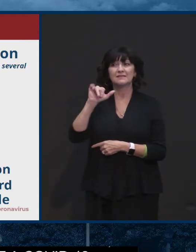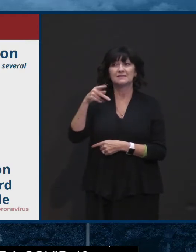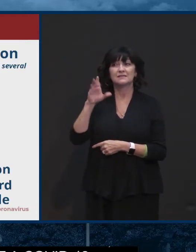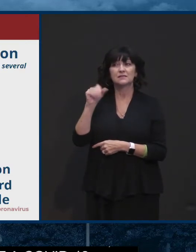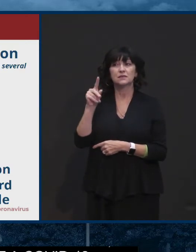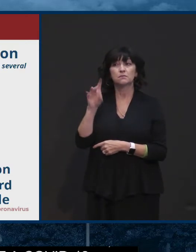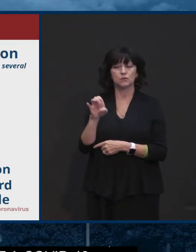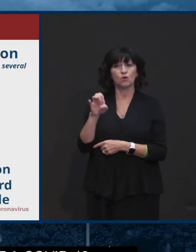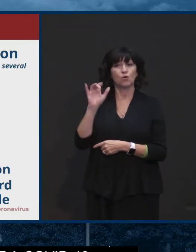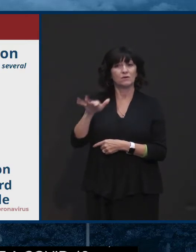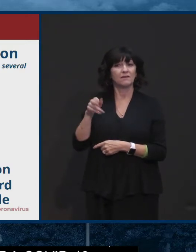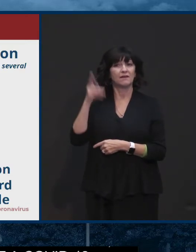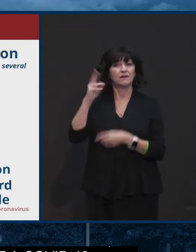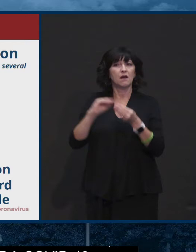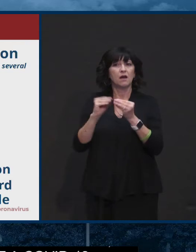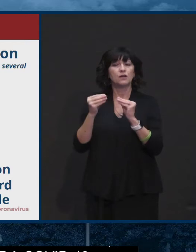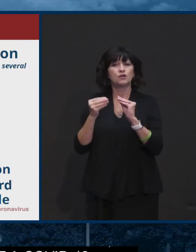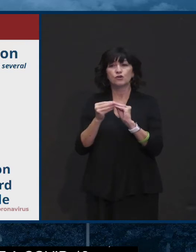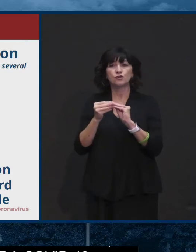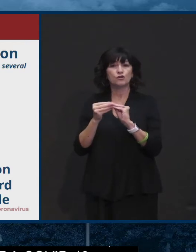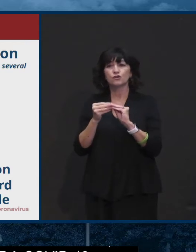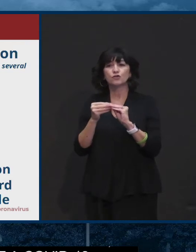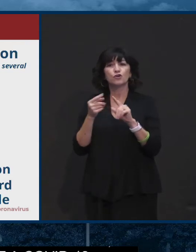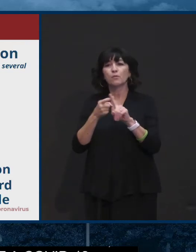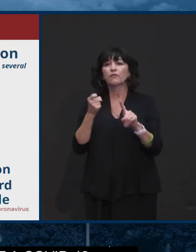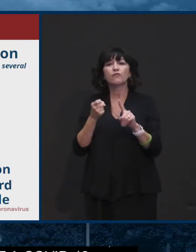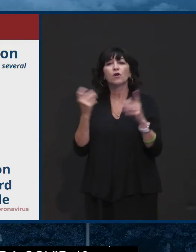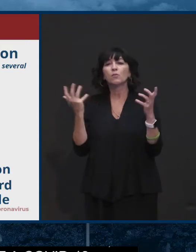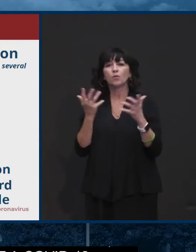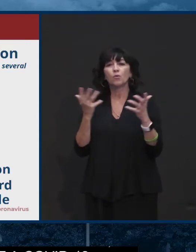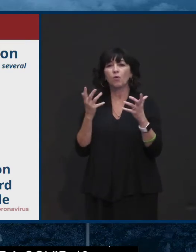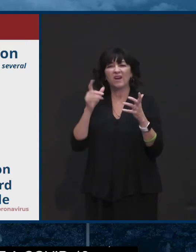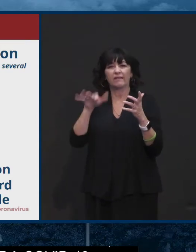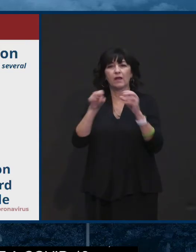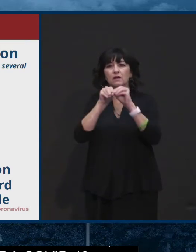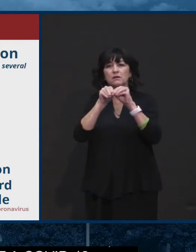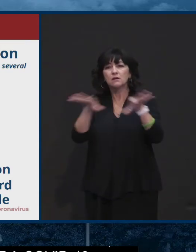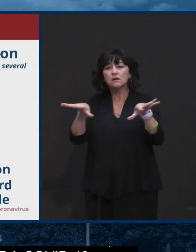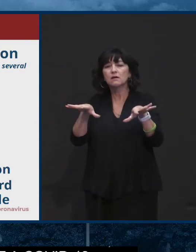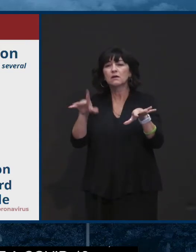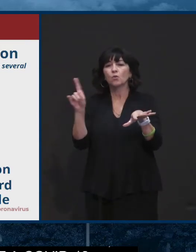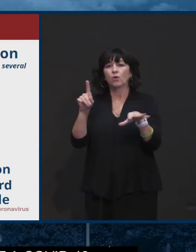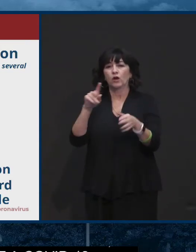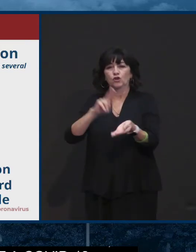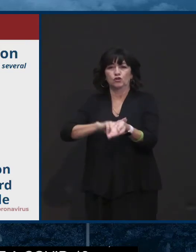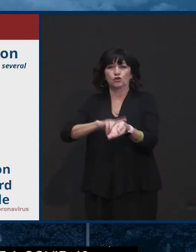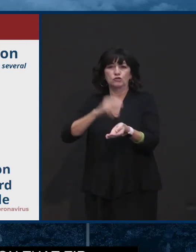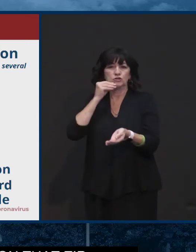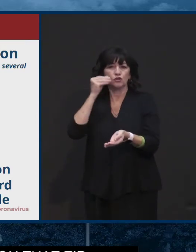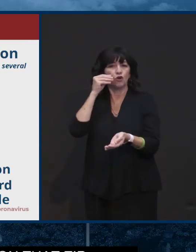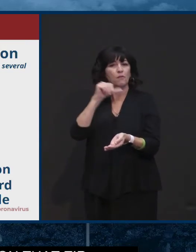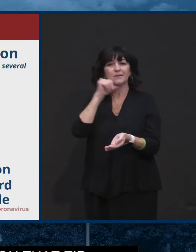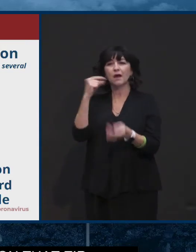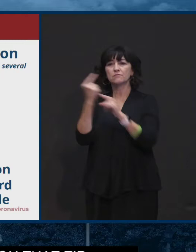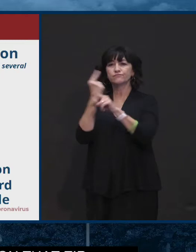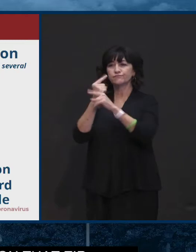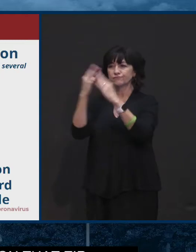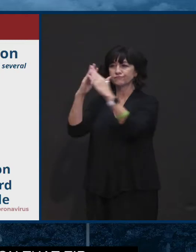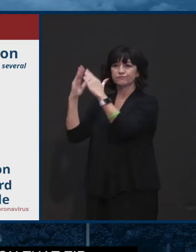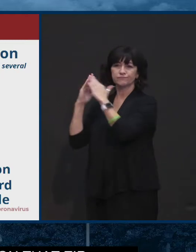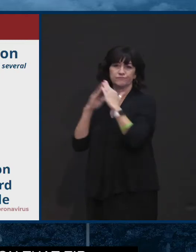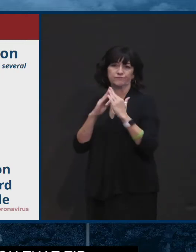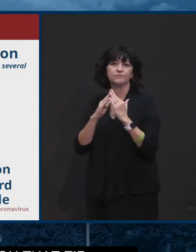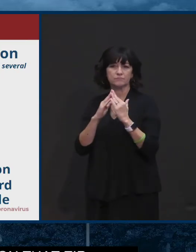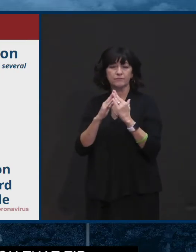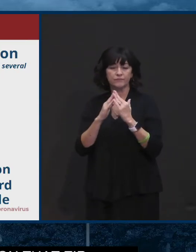the higher cases are actually driven by 2 outbreaks in long-term care facilities, which is why our recent efforts and